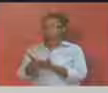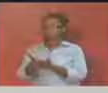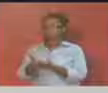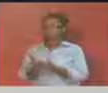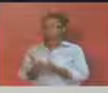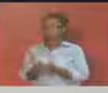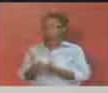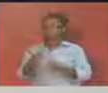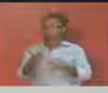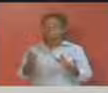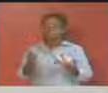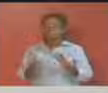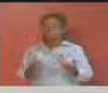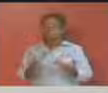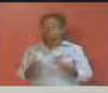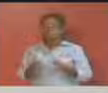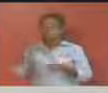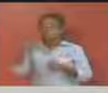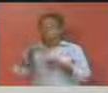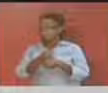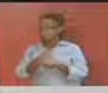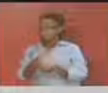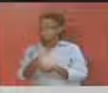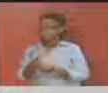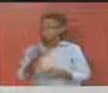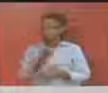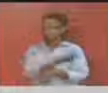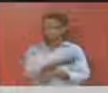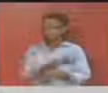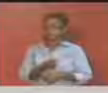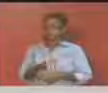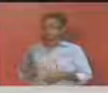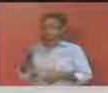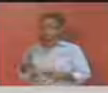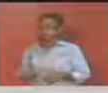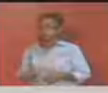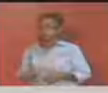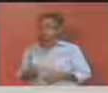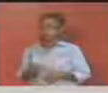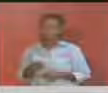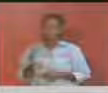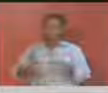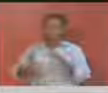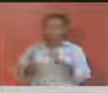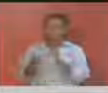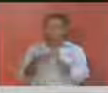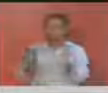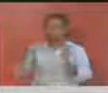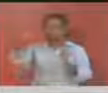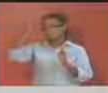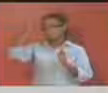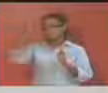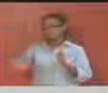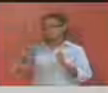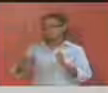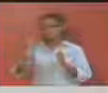in case they manufacture a bad batch. It is not as easy as persons are making it